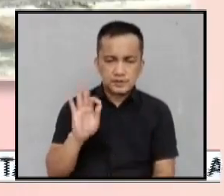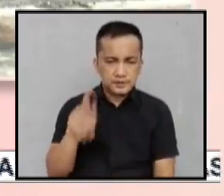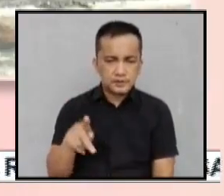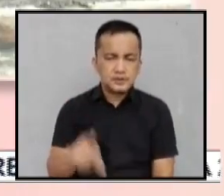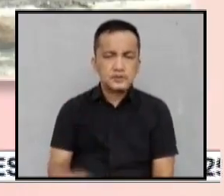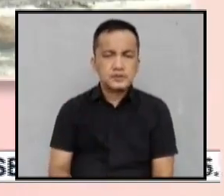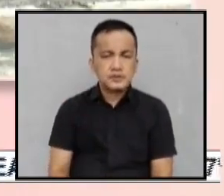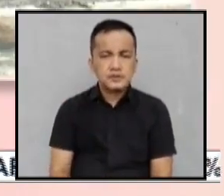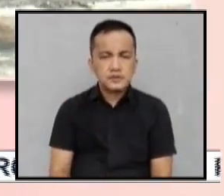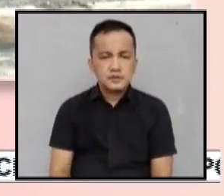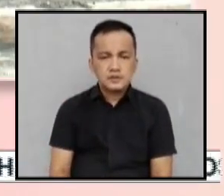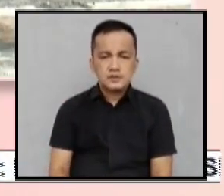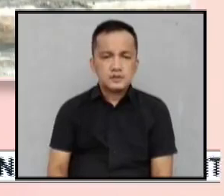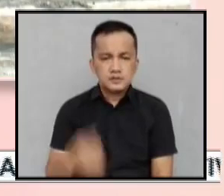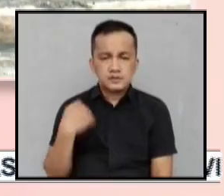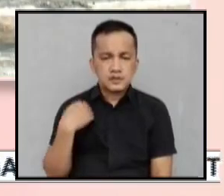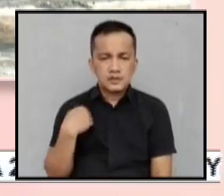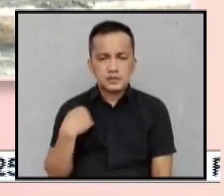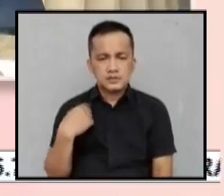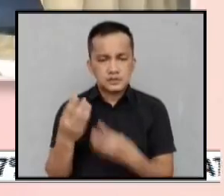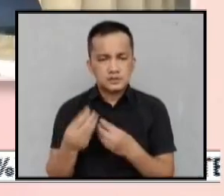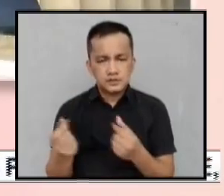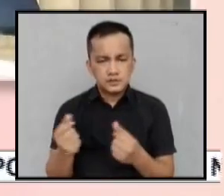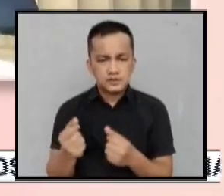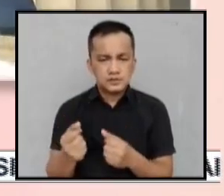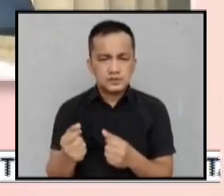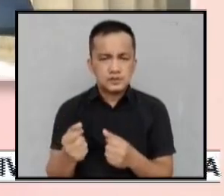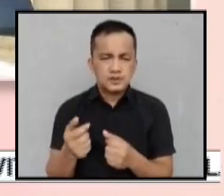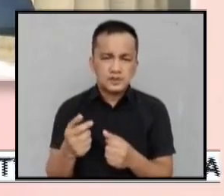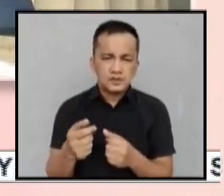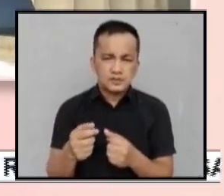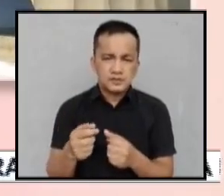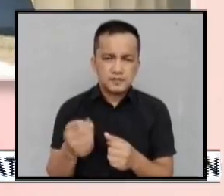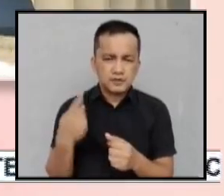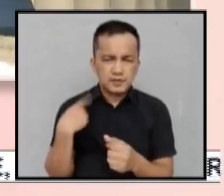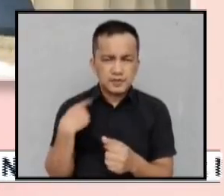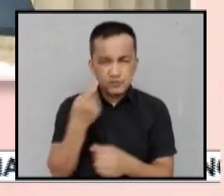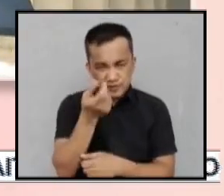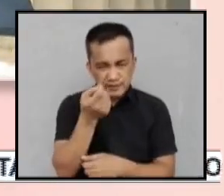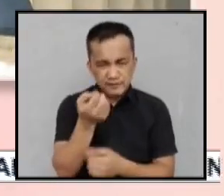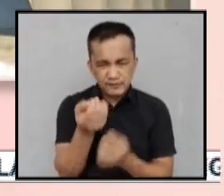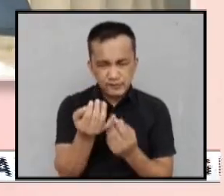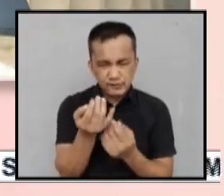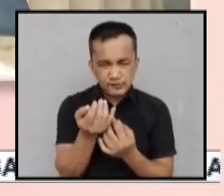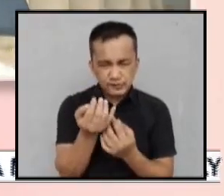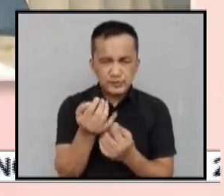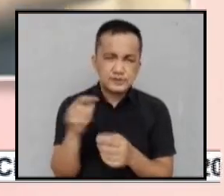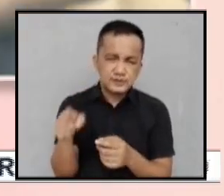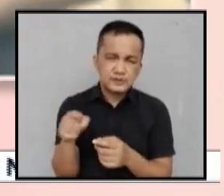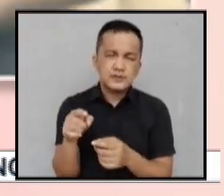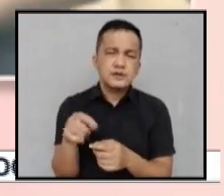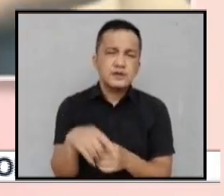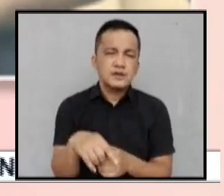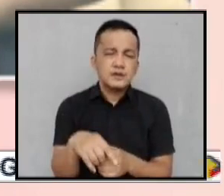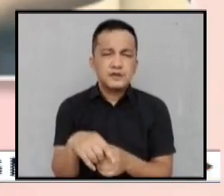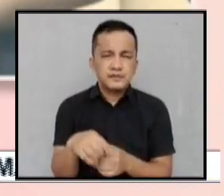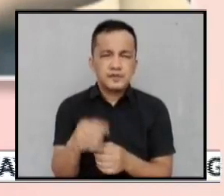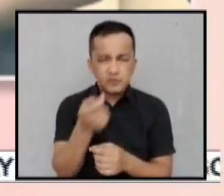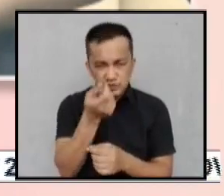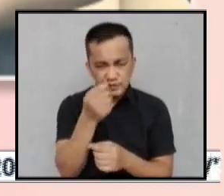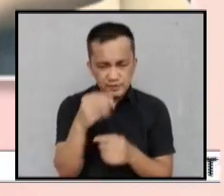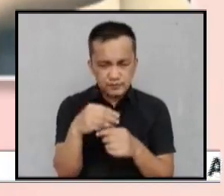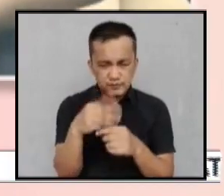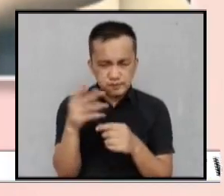But it's not yet far out. May mga bumabaga-baga pa sa loob ng building at may konti pang usok. So